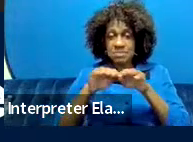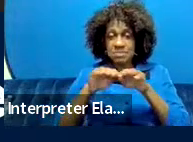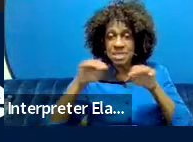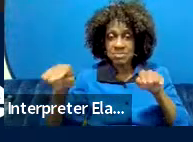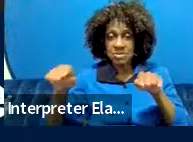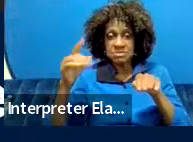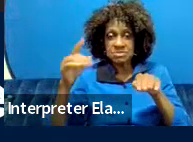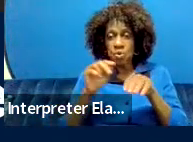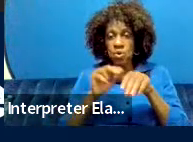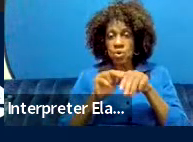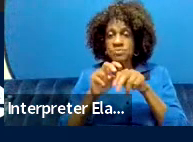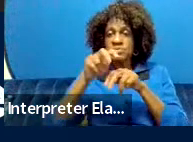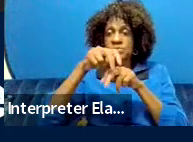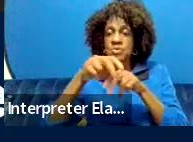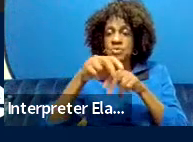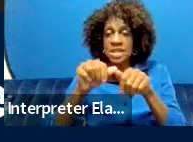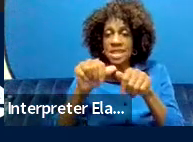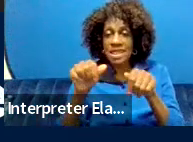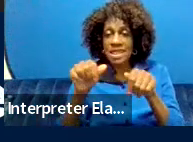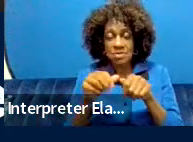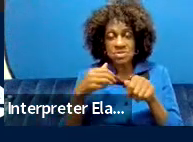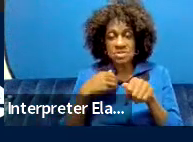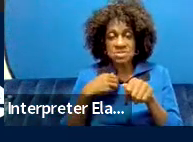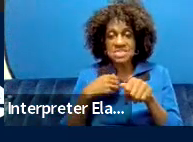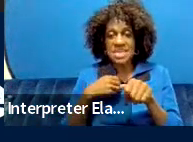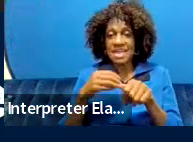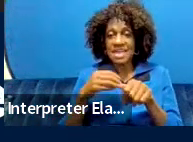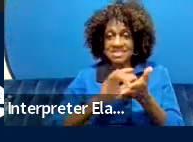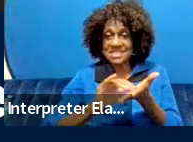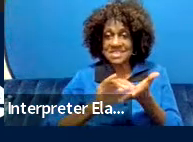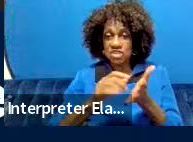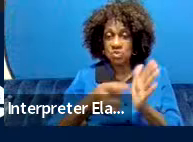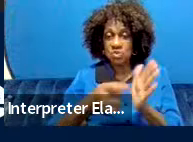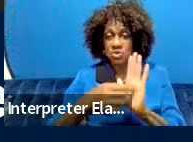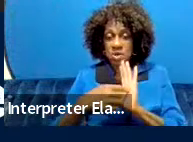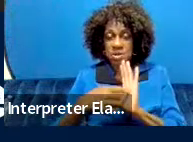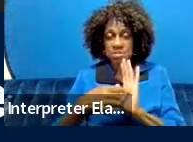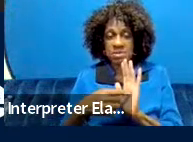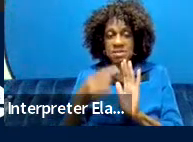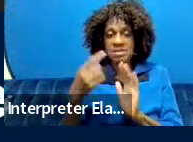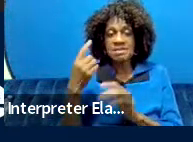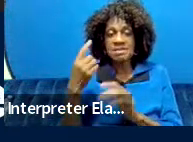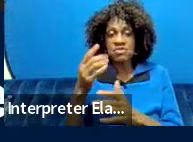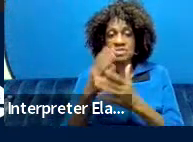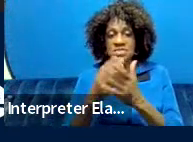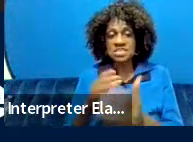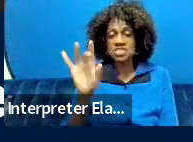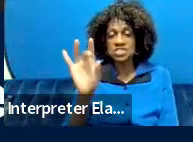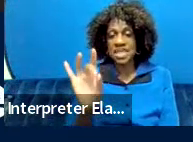boarding areas have some tactile requirements per the requirements in section